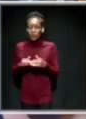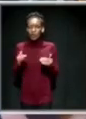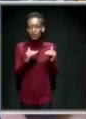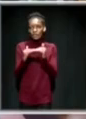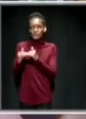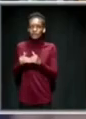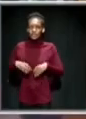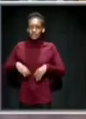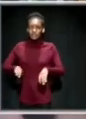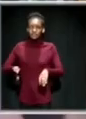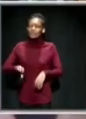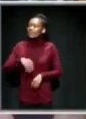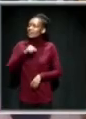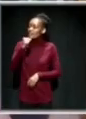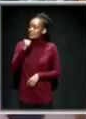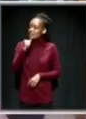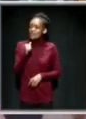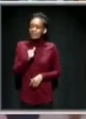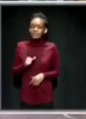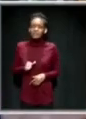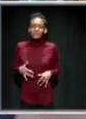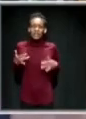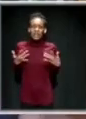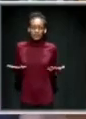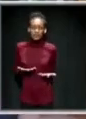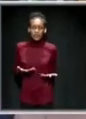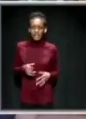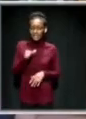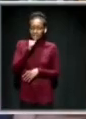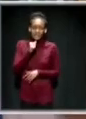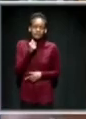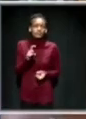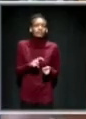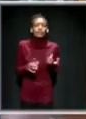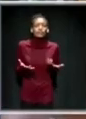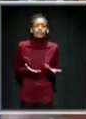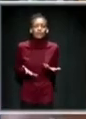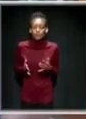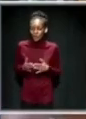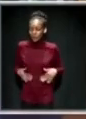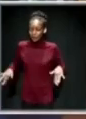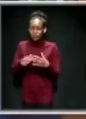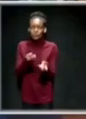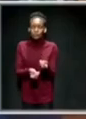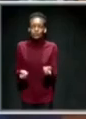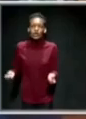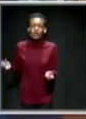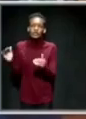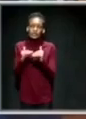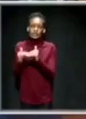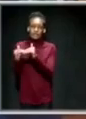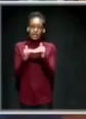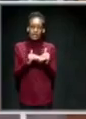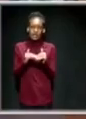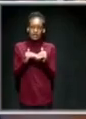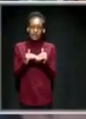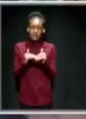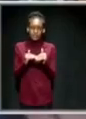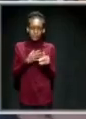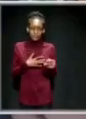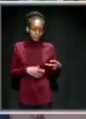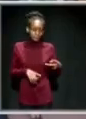live, no matter where they come from, giving every child a fair chance and a good start in life. The